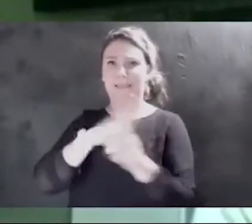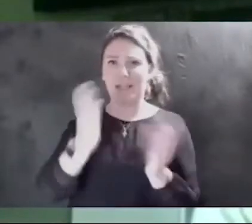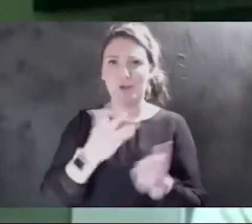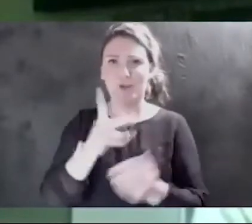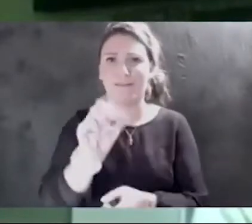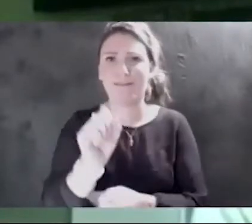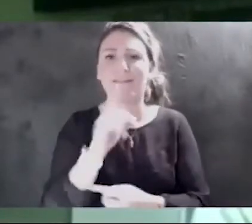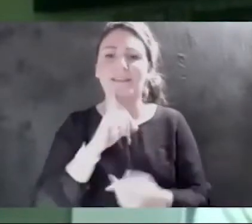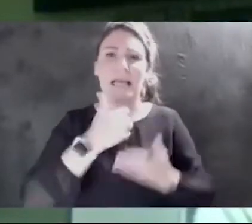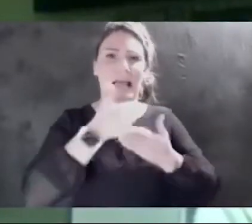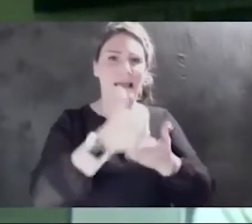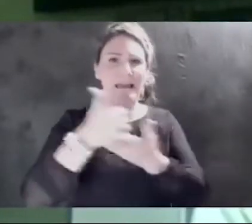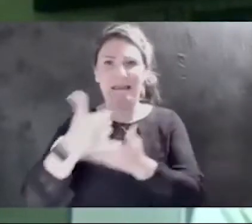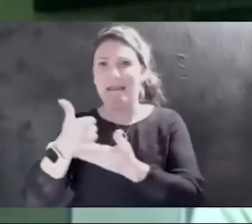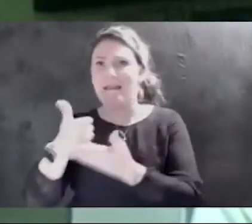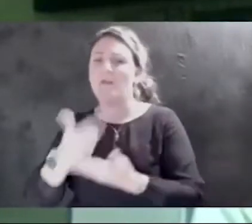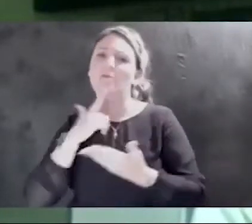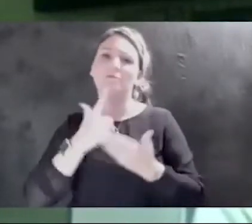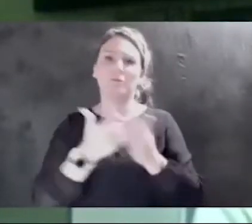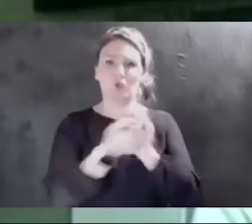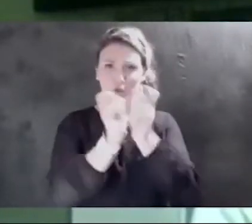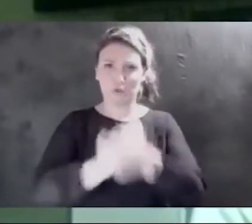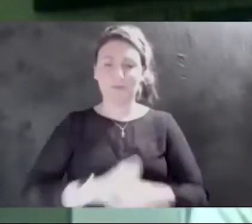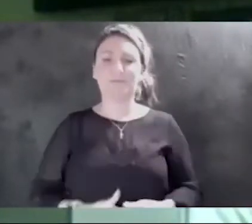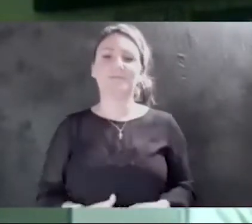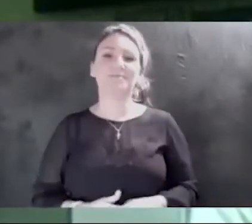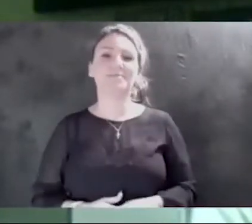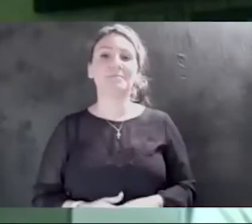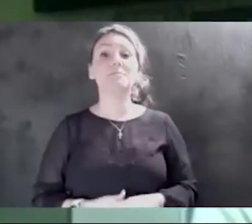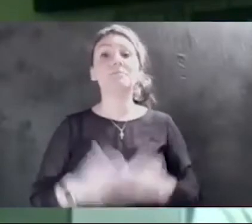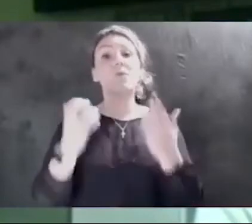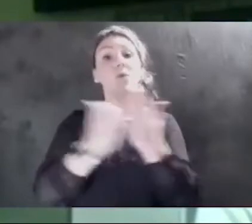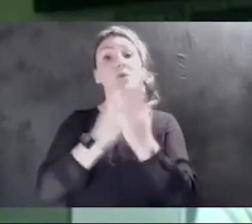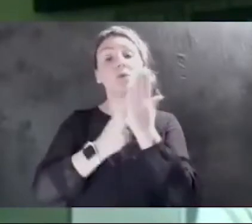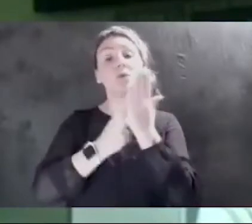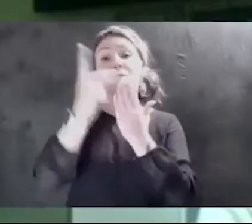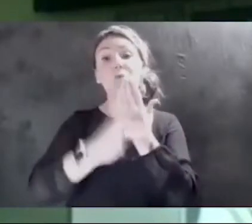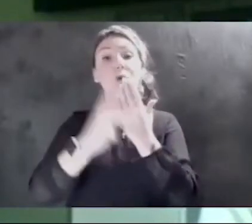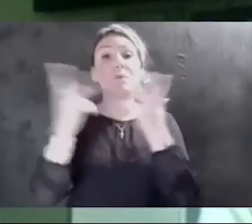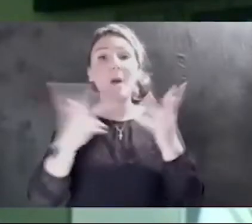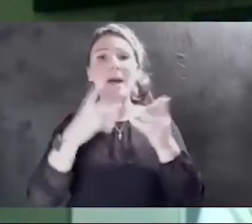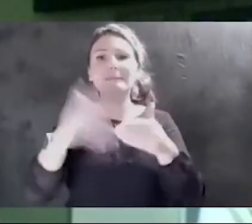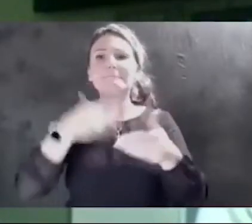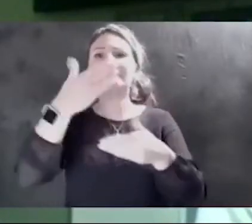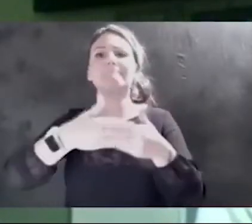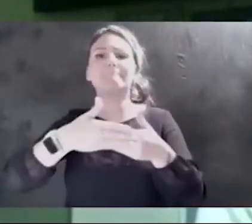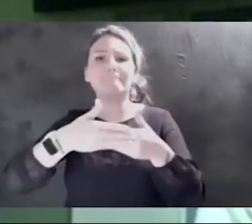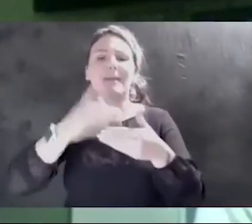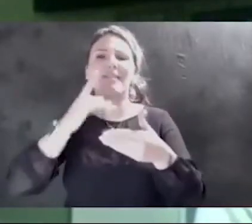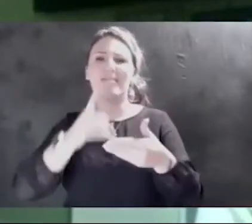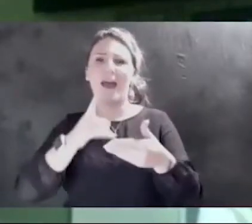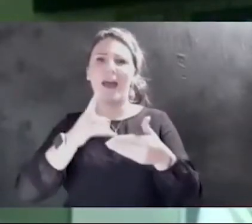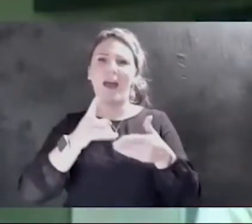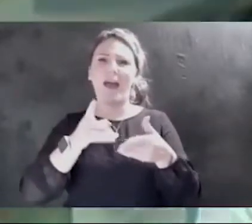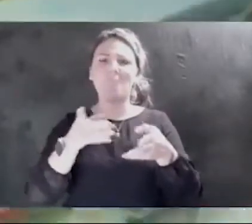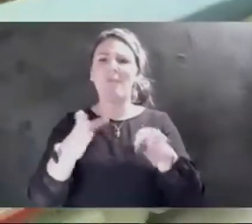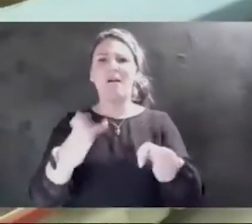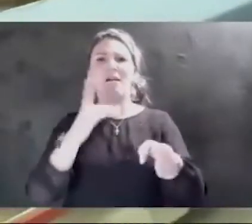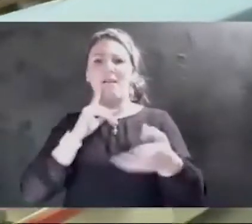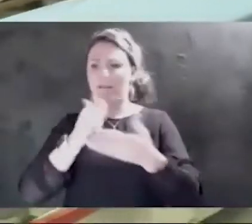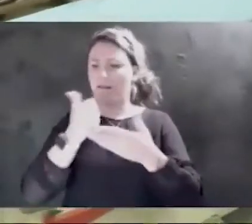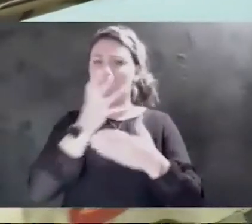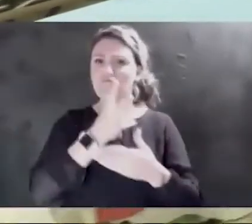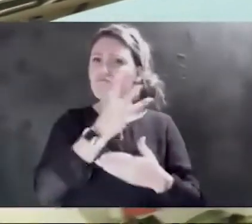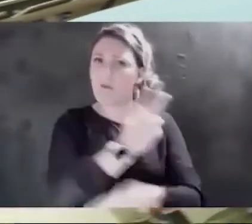many of them make that change, and this new program is that next step, that glide path to help rural hospitals make that